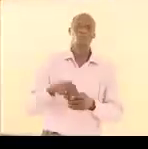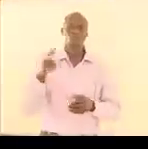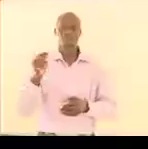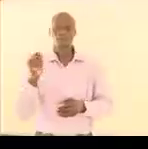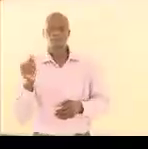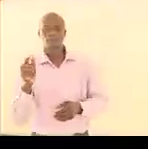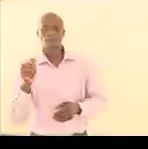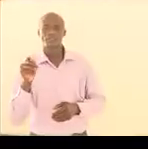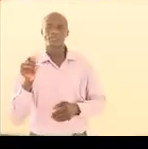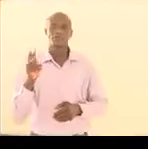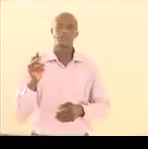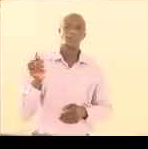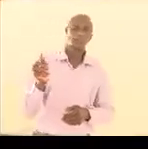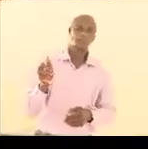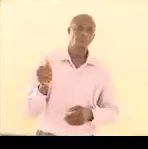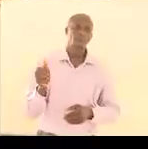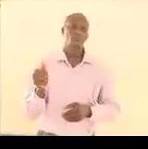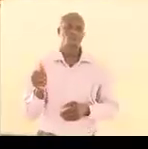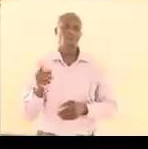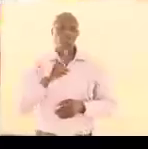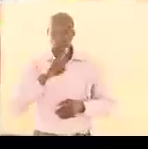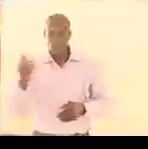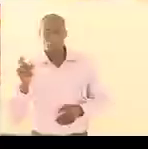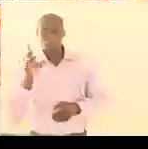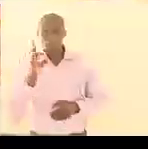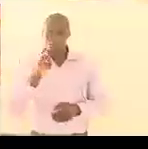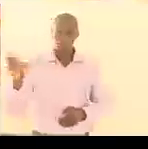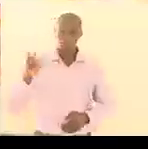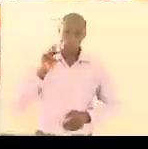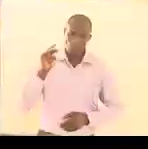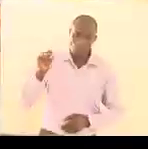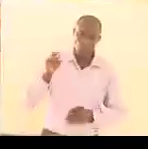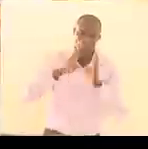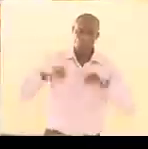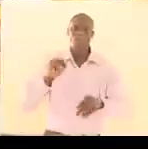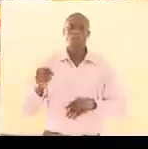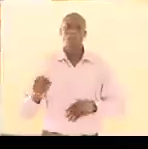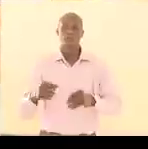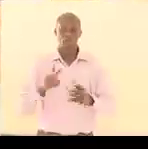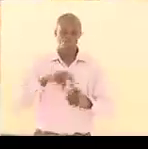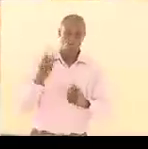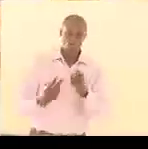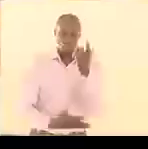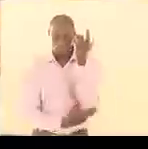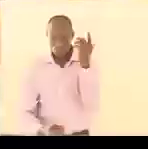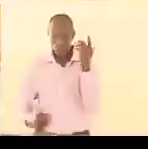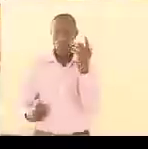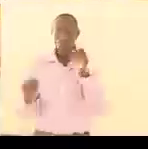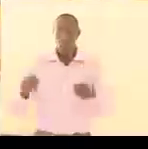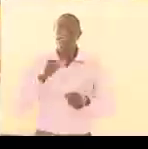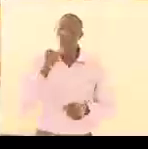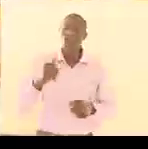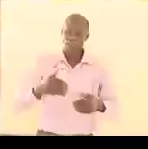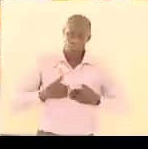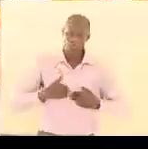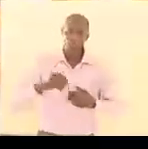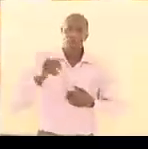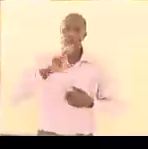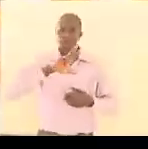Asokoro, in Metama, and live in 400, 500, 600, 700 million houses, while the poor cannot have